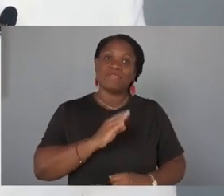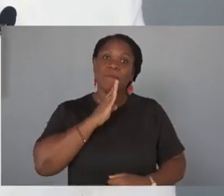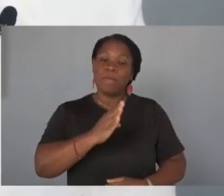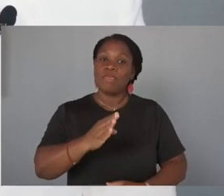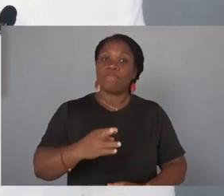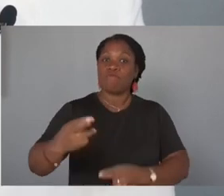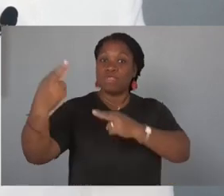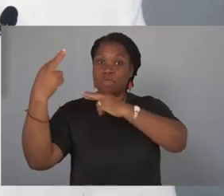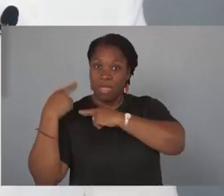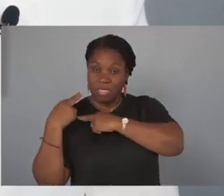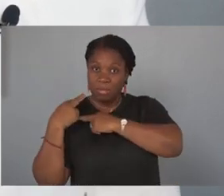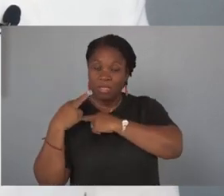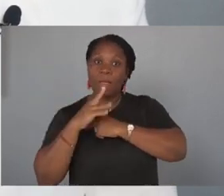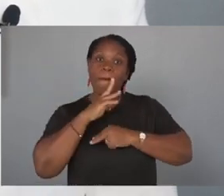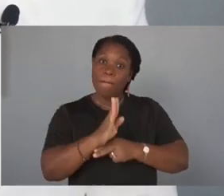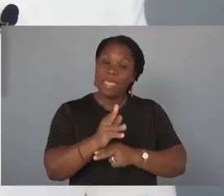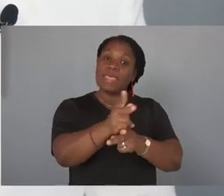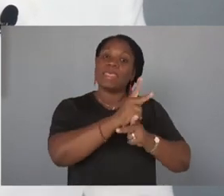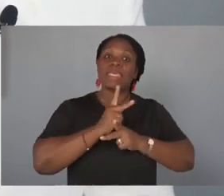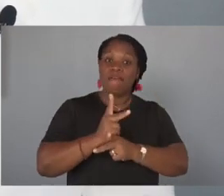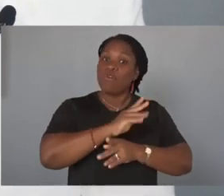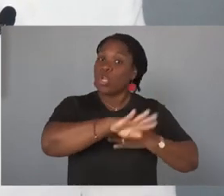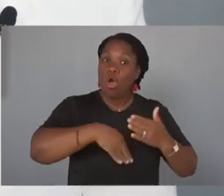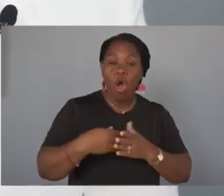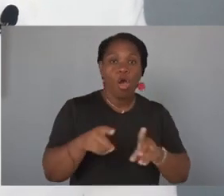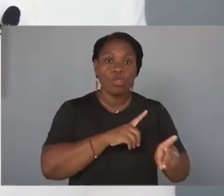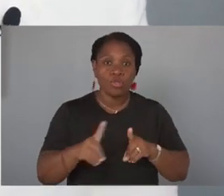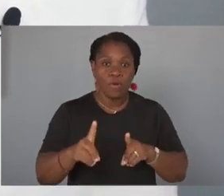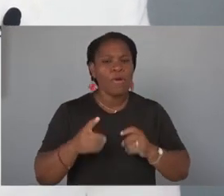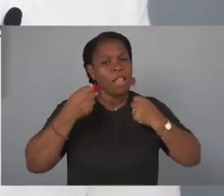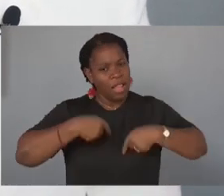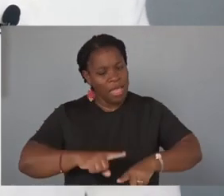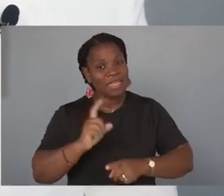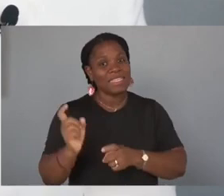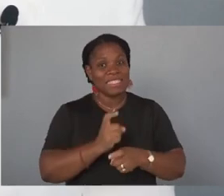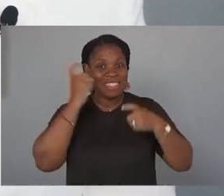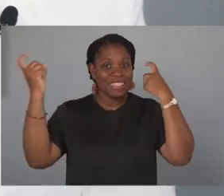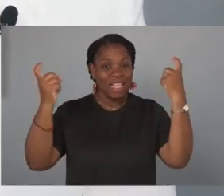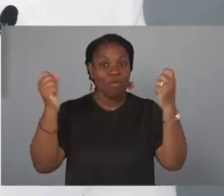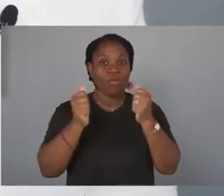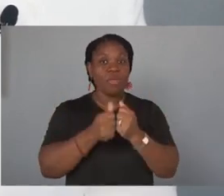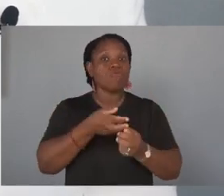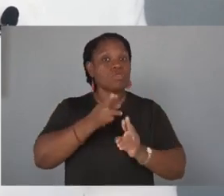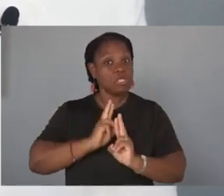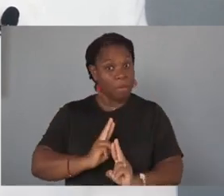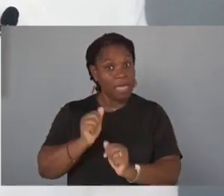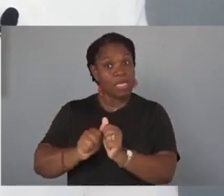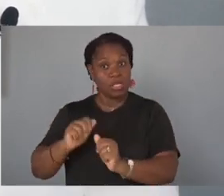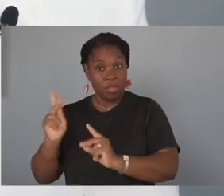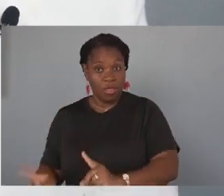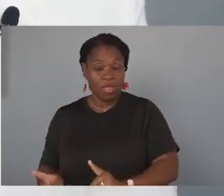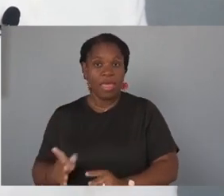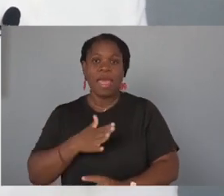festivities responsibly and to exercise caution in all their doings. Let us celebrate with respect for one